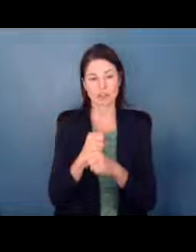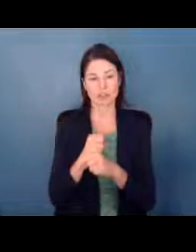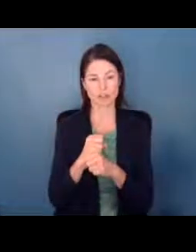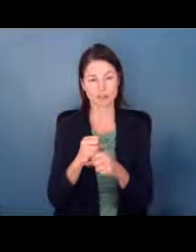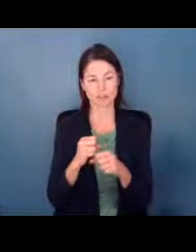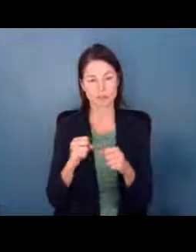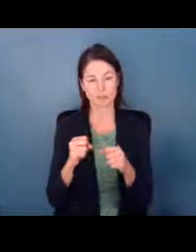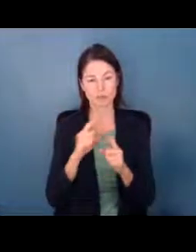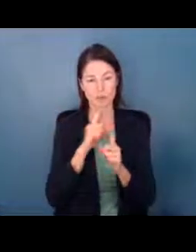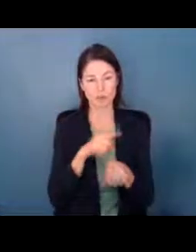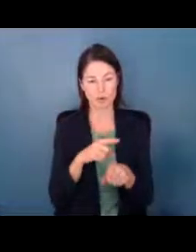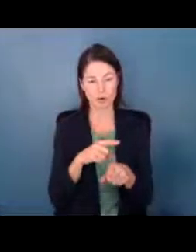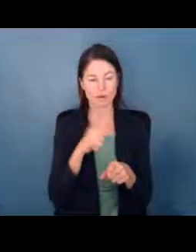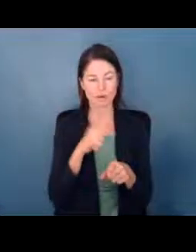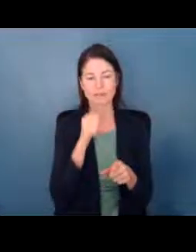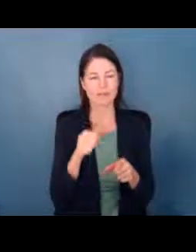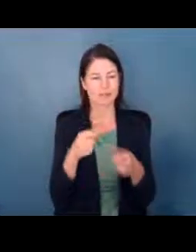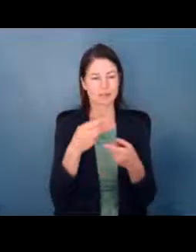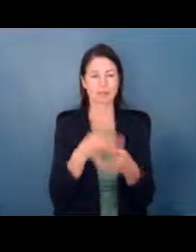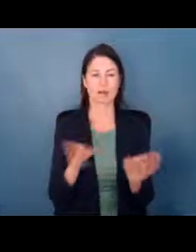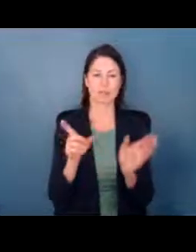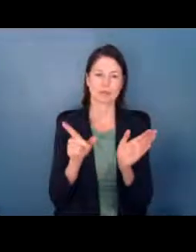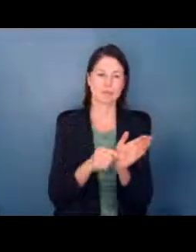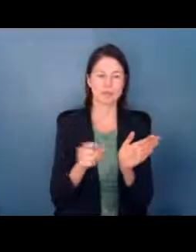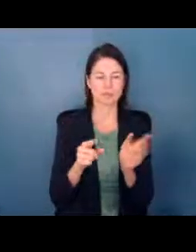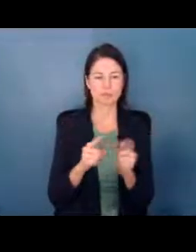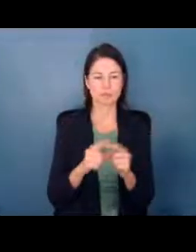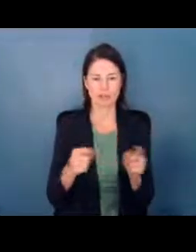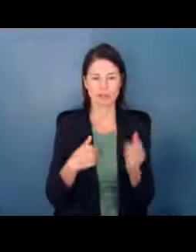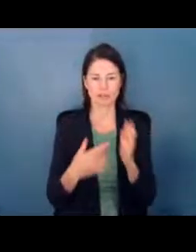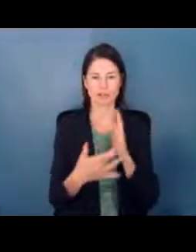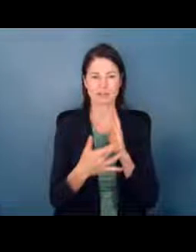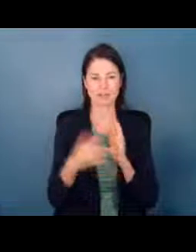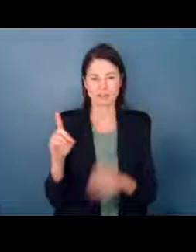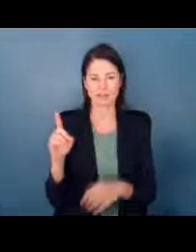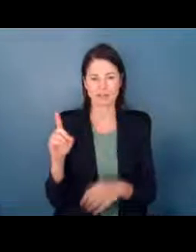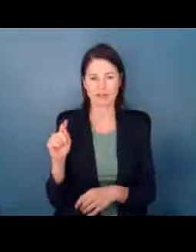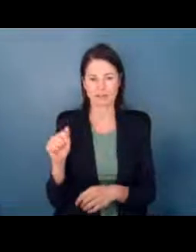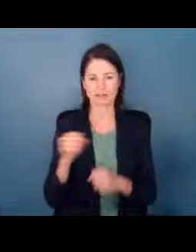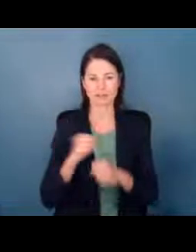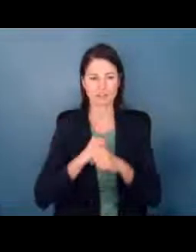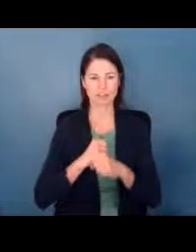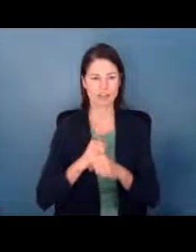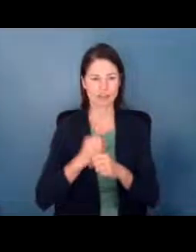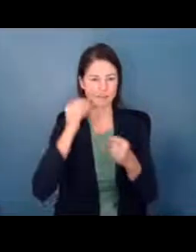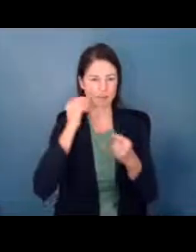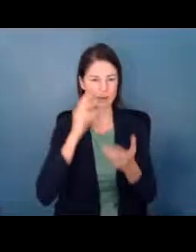published report, but it had a lot of technical data security information in it that was helpful.